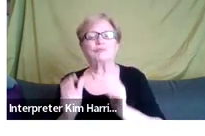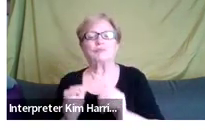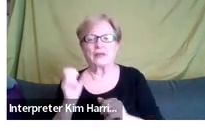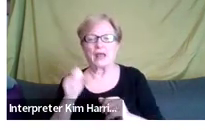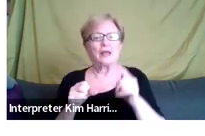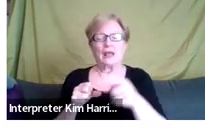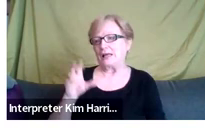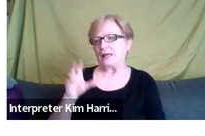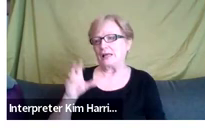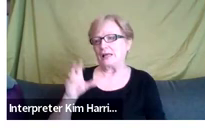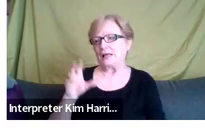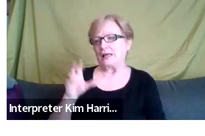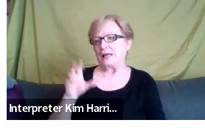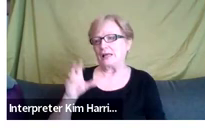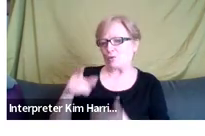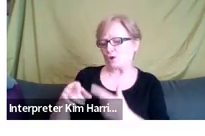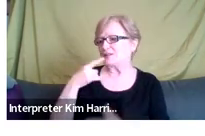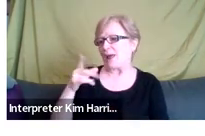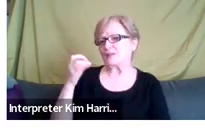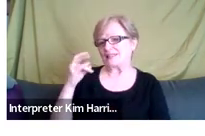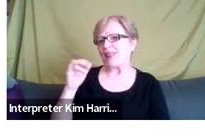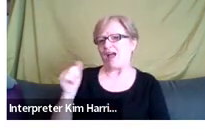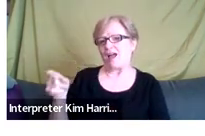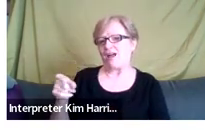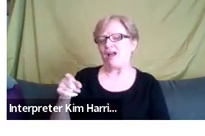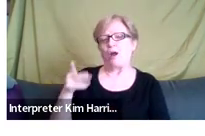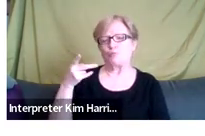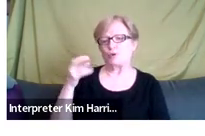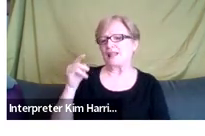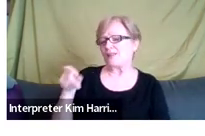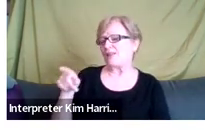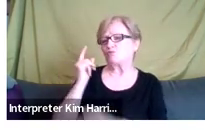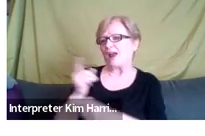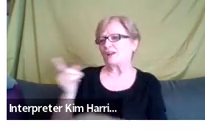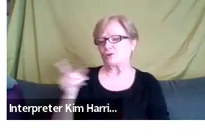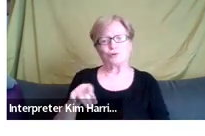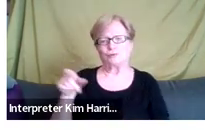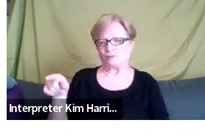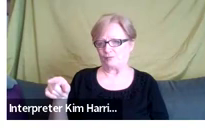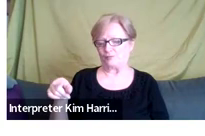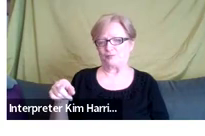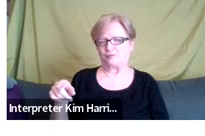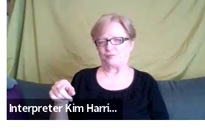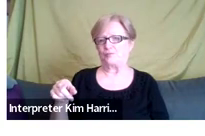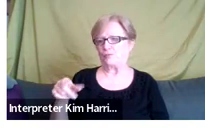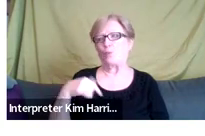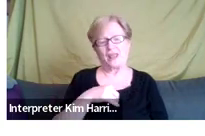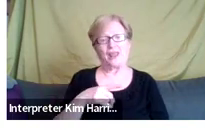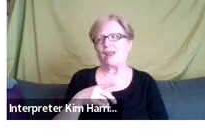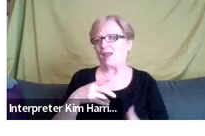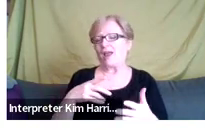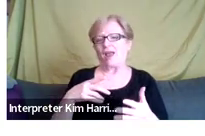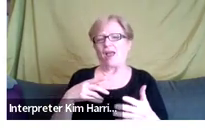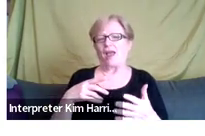Yes. And I like what you said, Priscilla. That is very much, true. We definitely have,